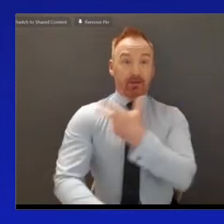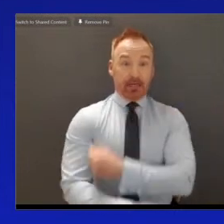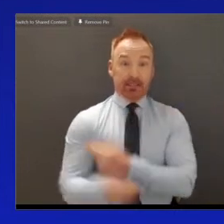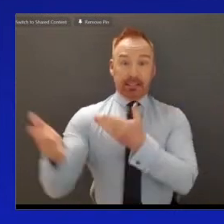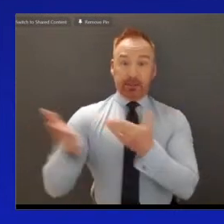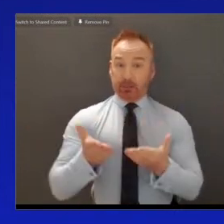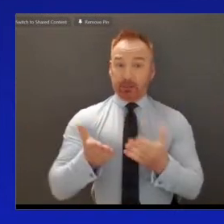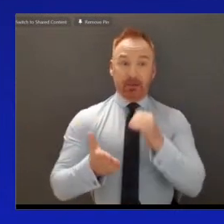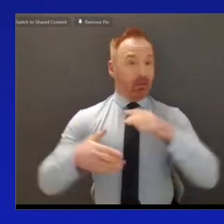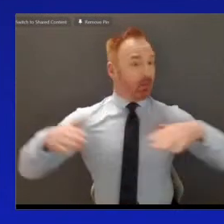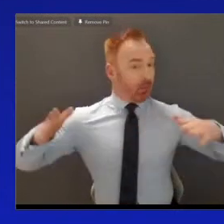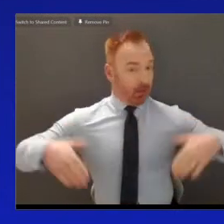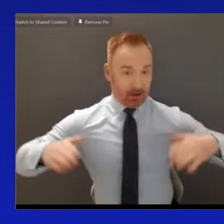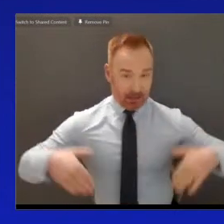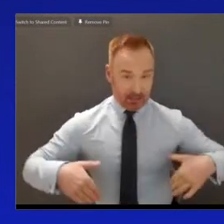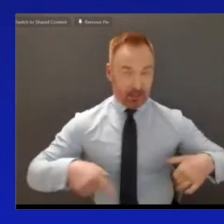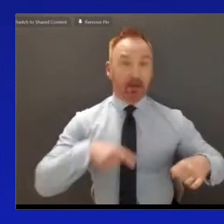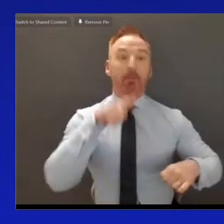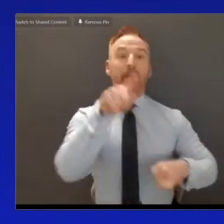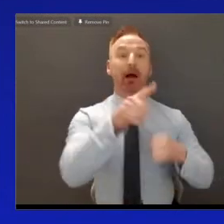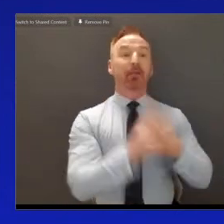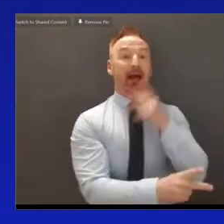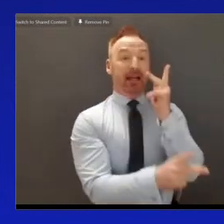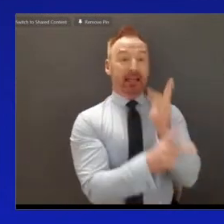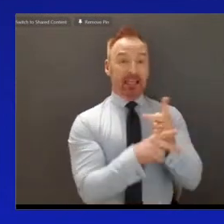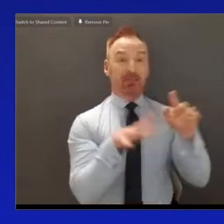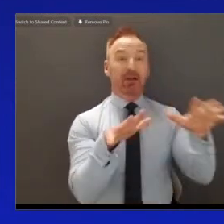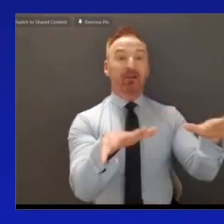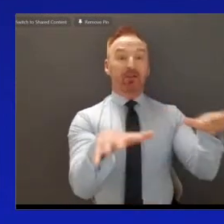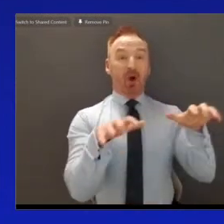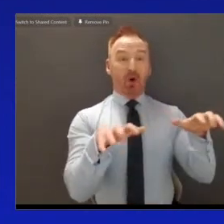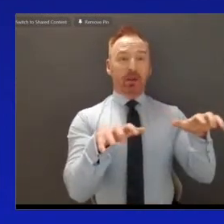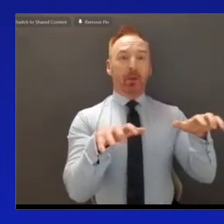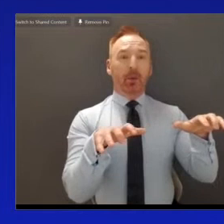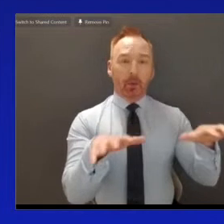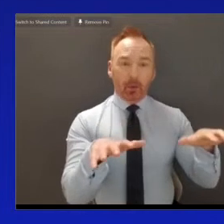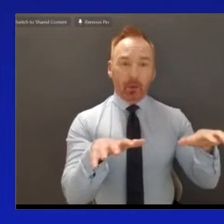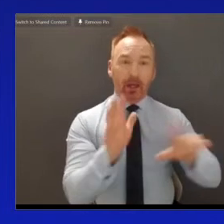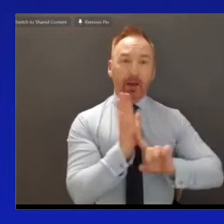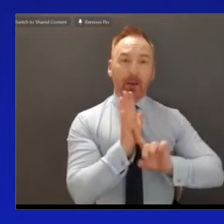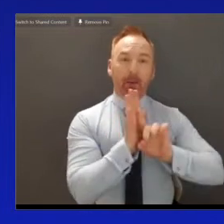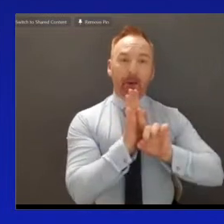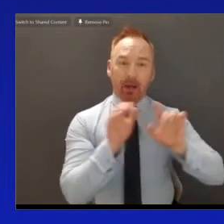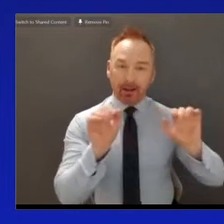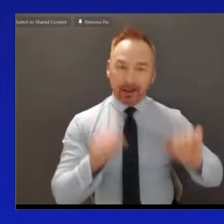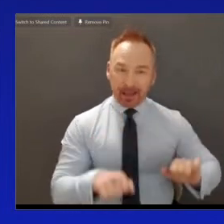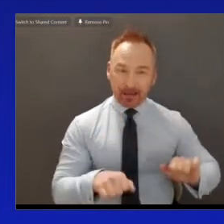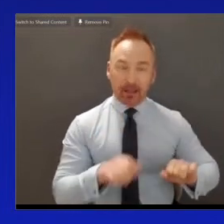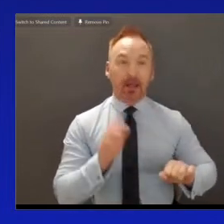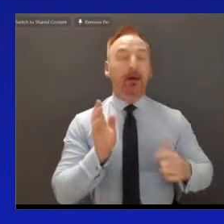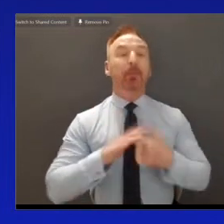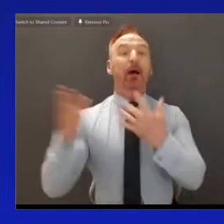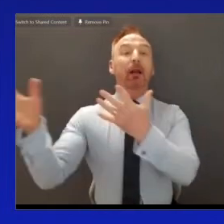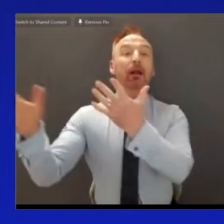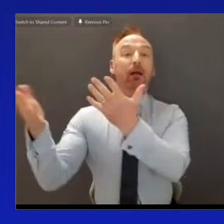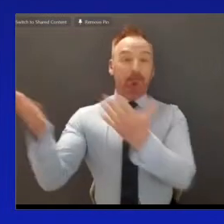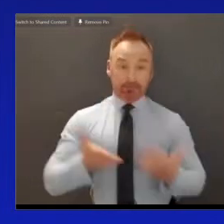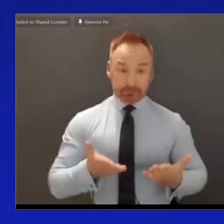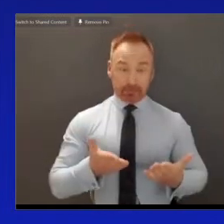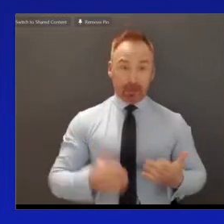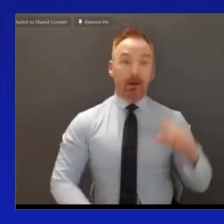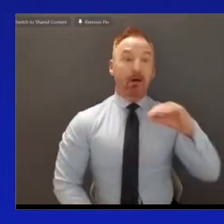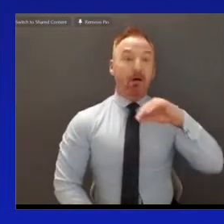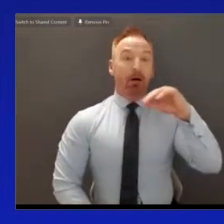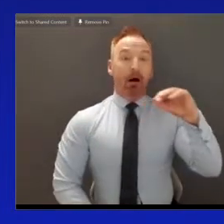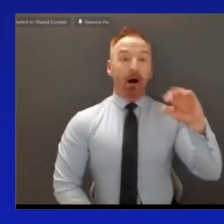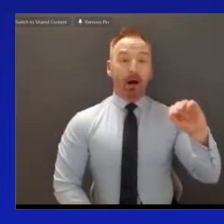requirement. Once Moderna or similar vaccines are made available locally, it is expected that Ottawa Public Health will store, administer